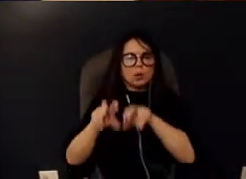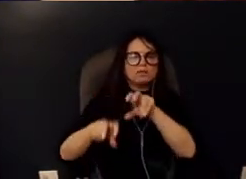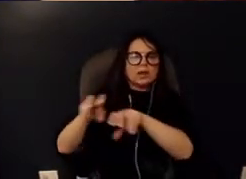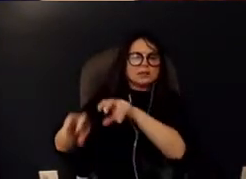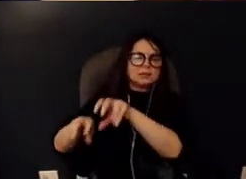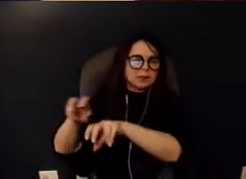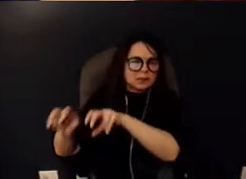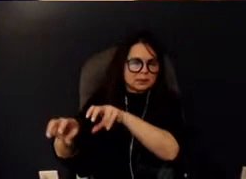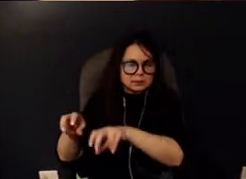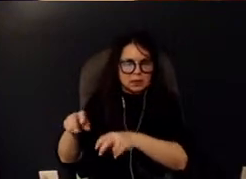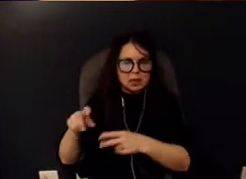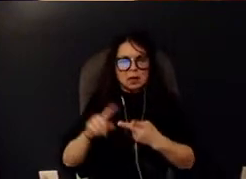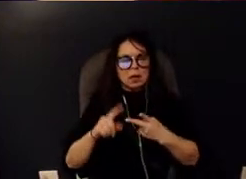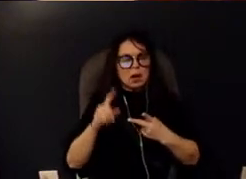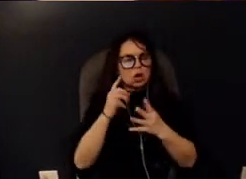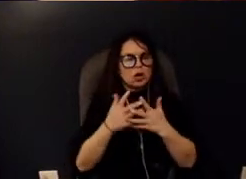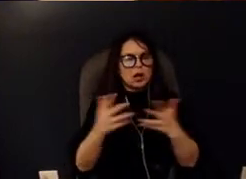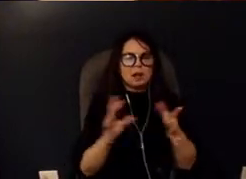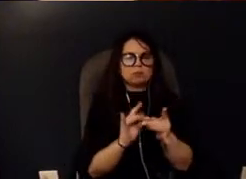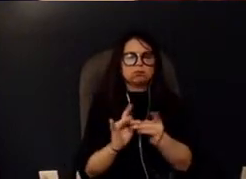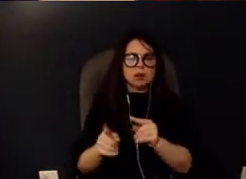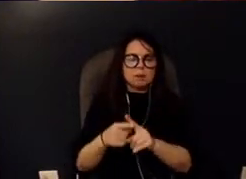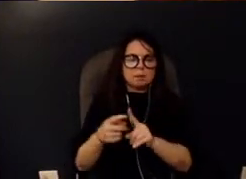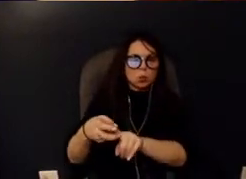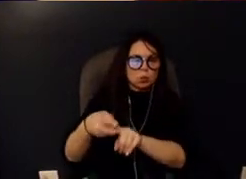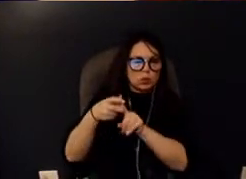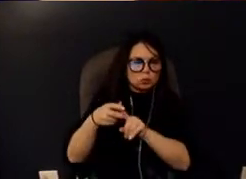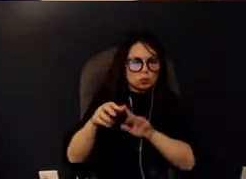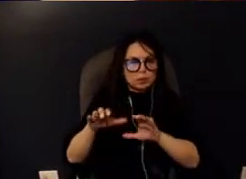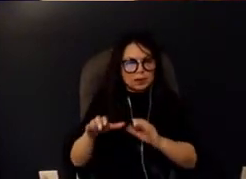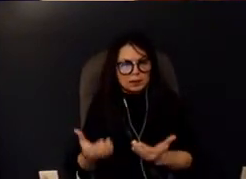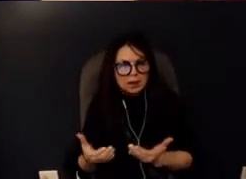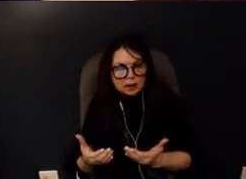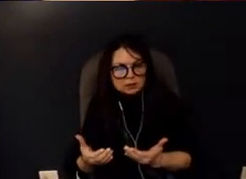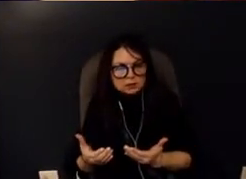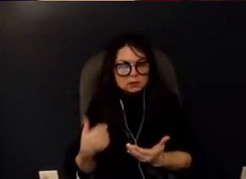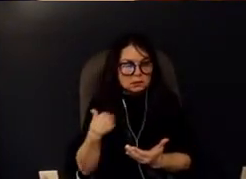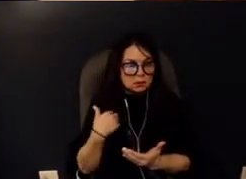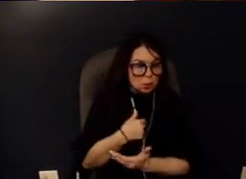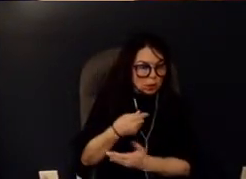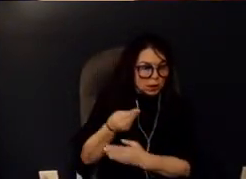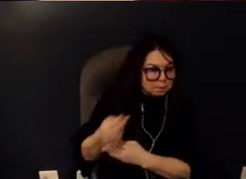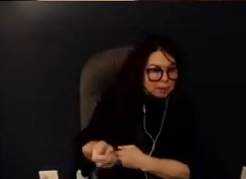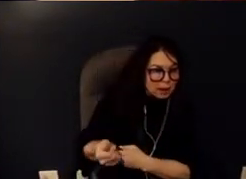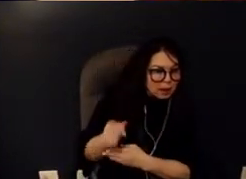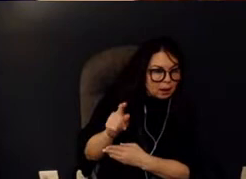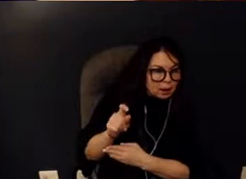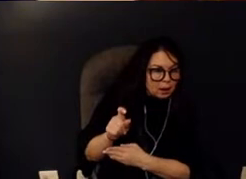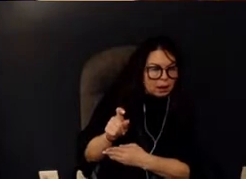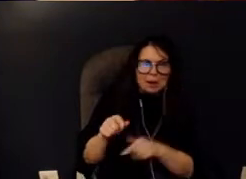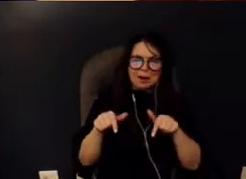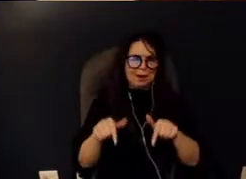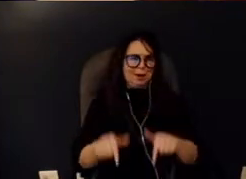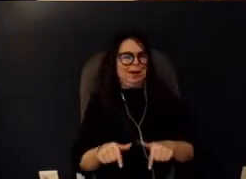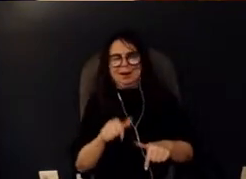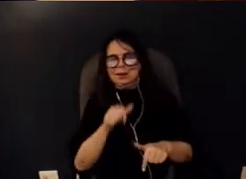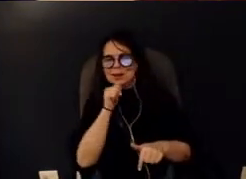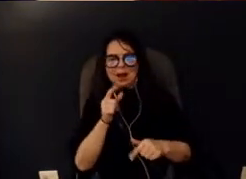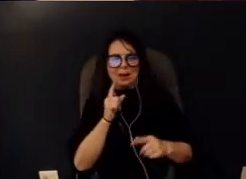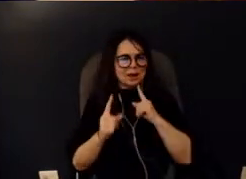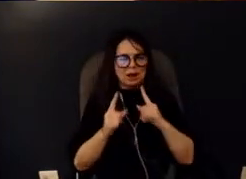the recruitment classes and whether or not we're funding those. This is not a conversation